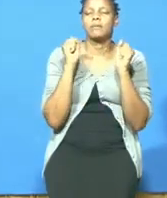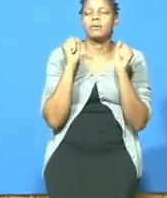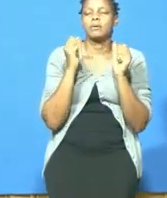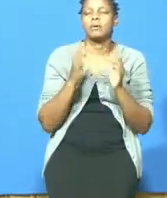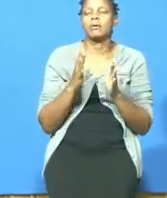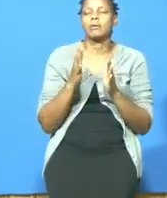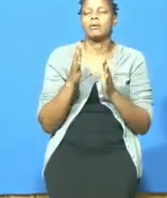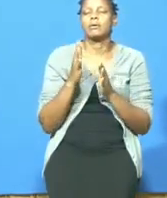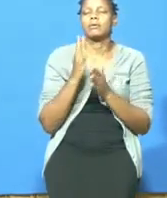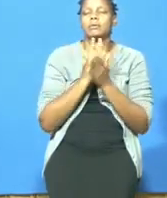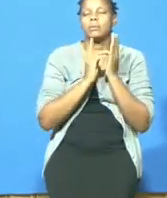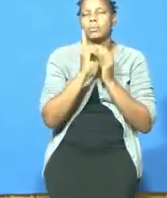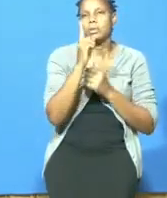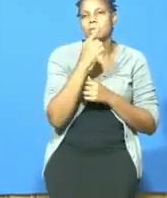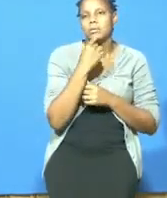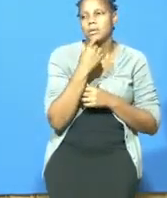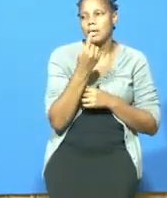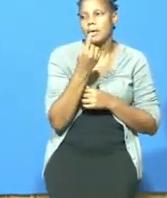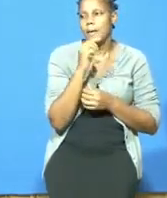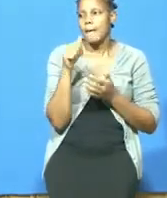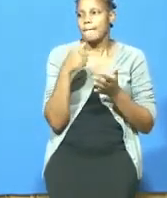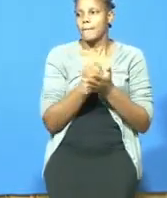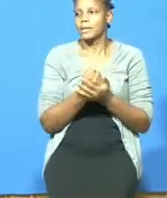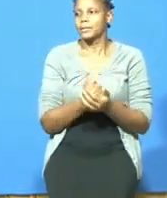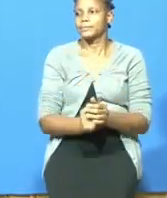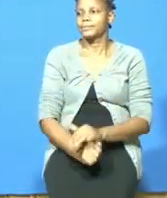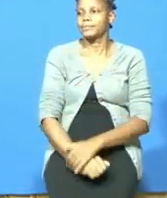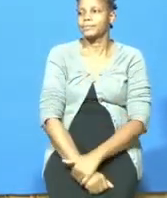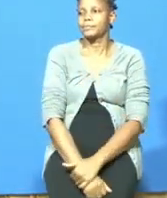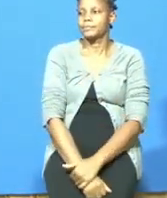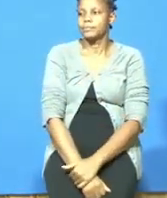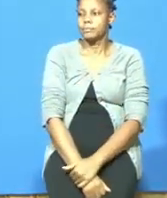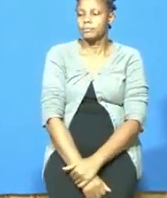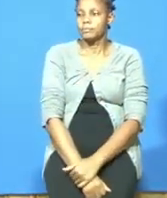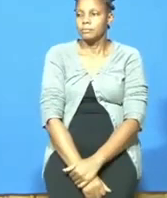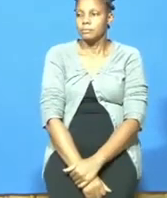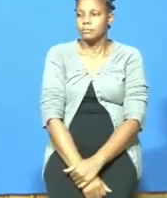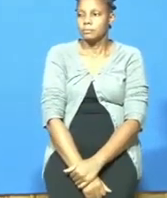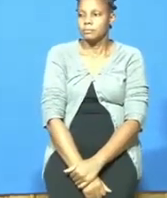somebody say amen, amen, and amen.